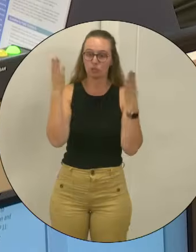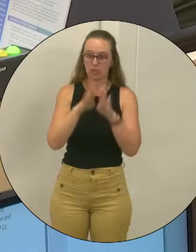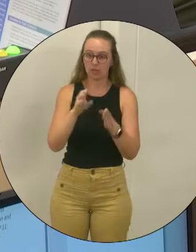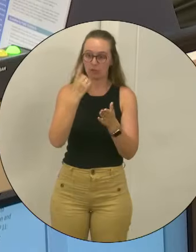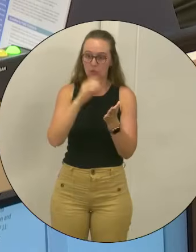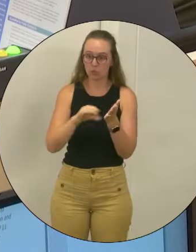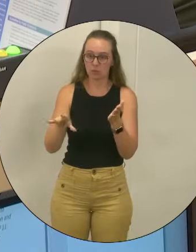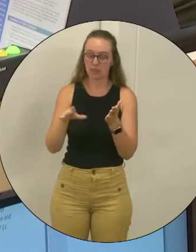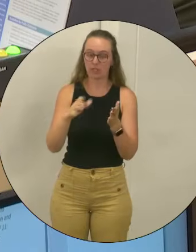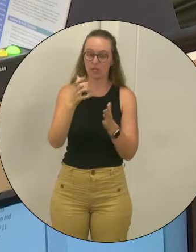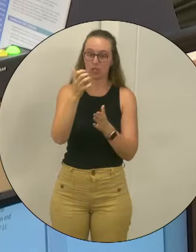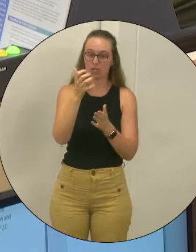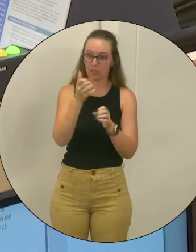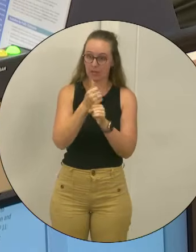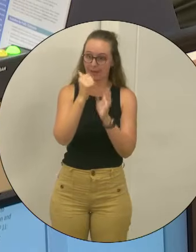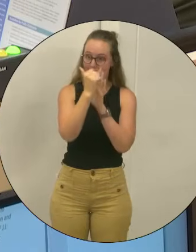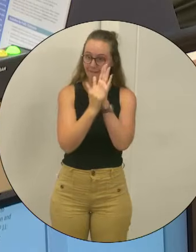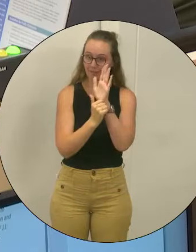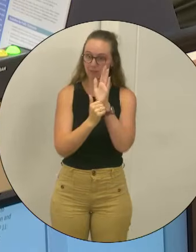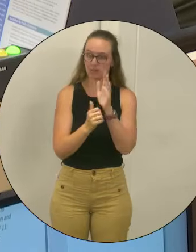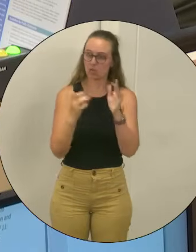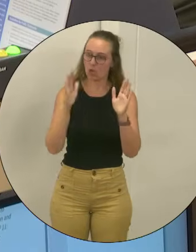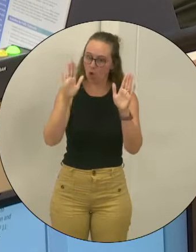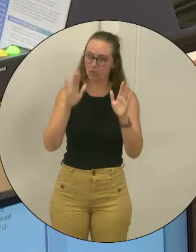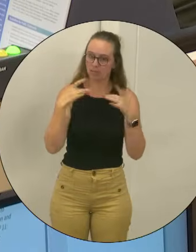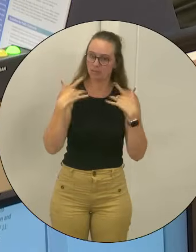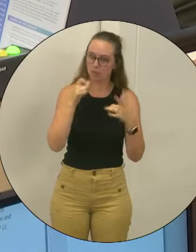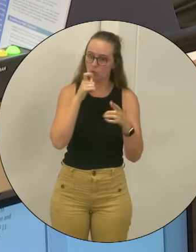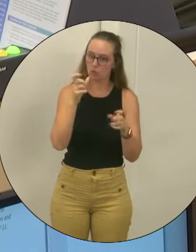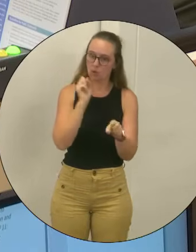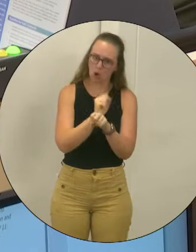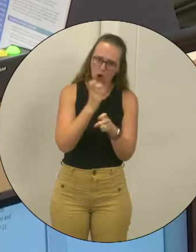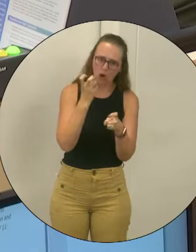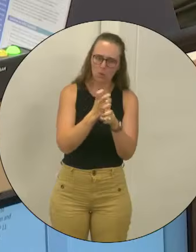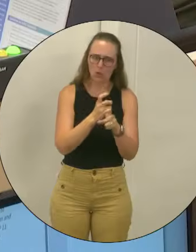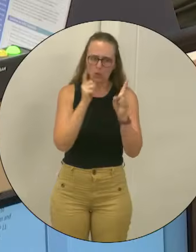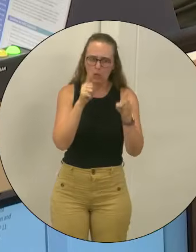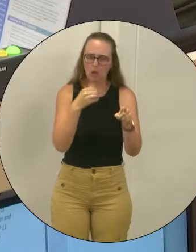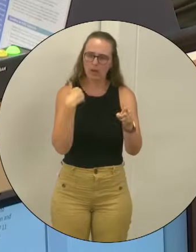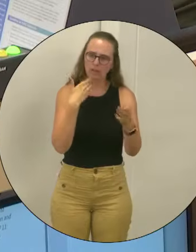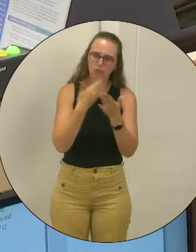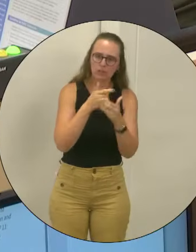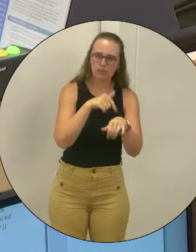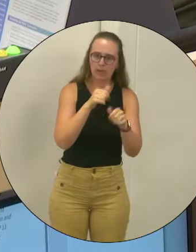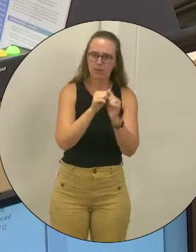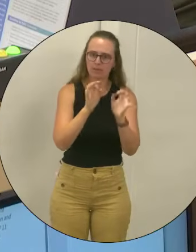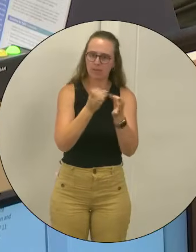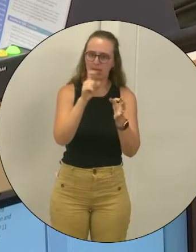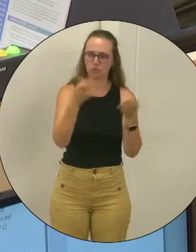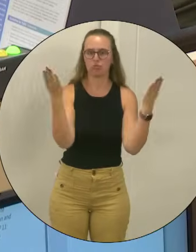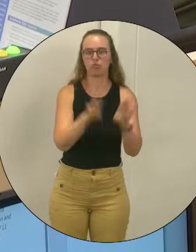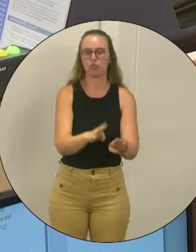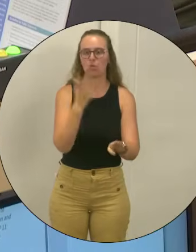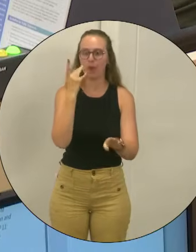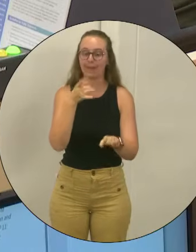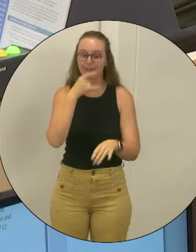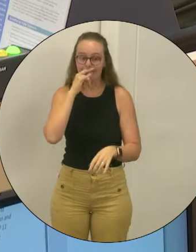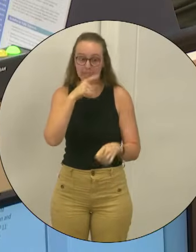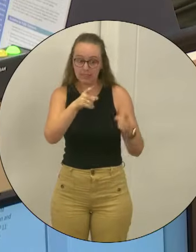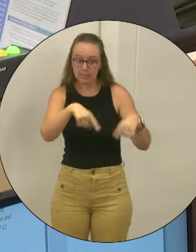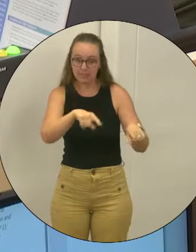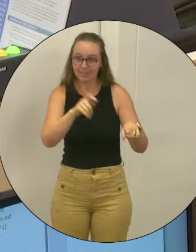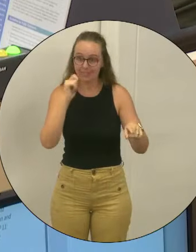that got straight A's. It was an awesome event for students who worked so hard to go and have a good time with their families, and they had to shut it down because the kids,